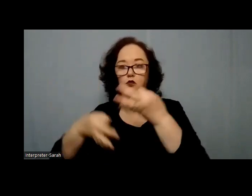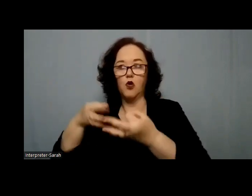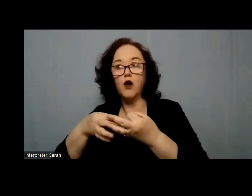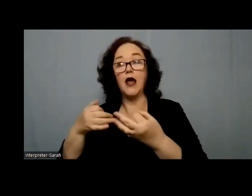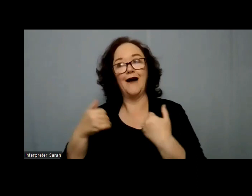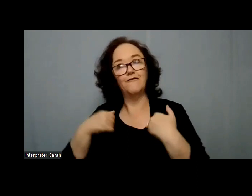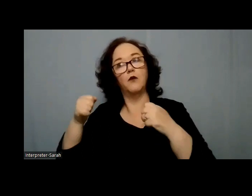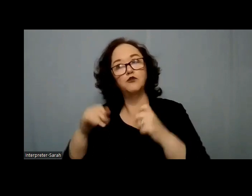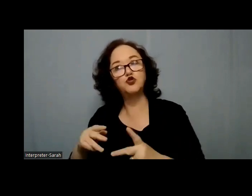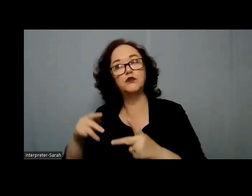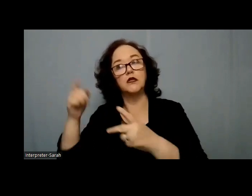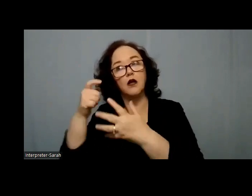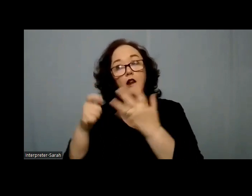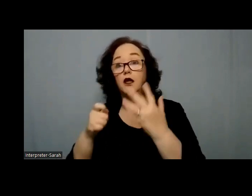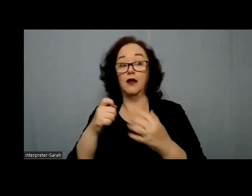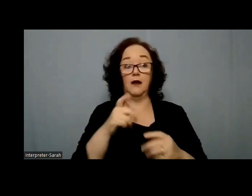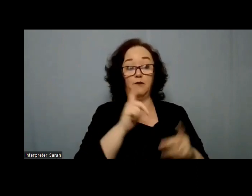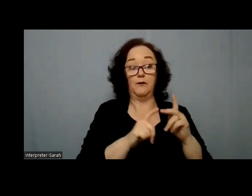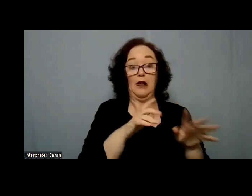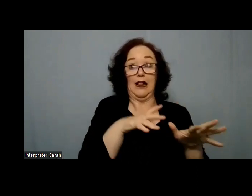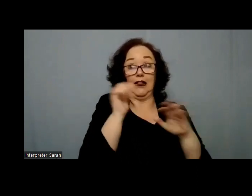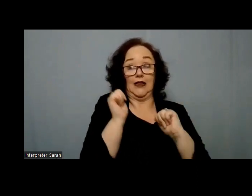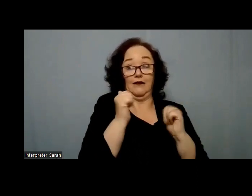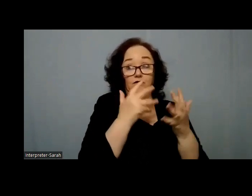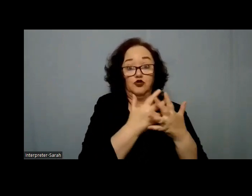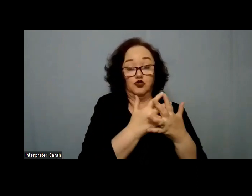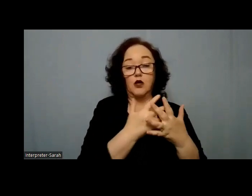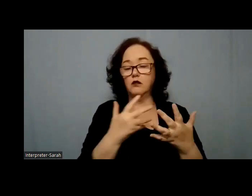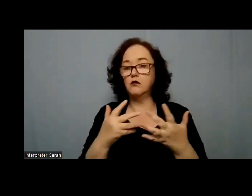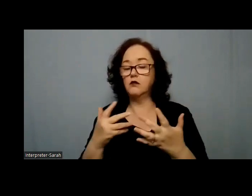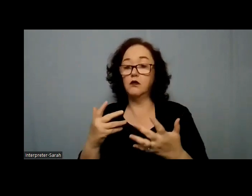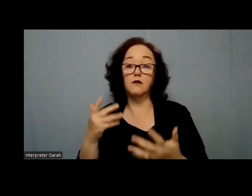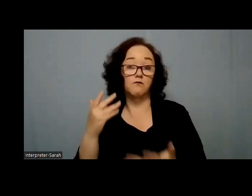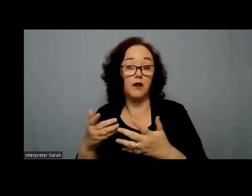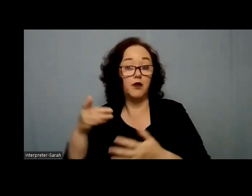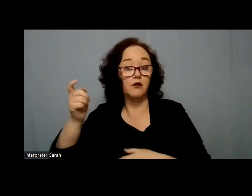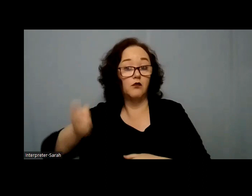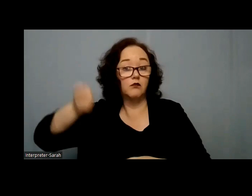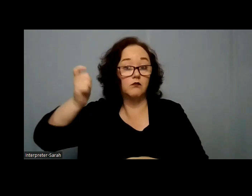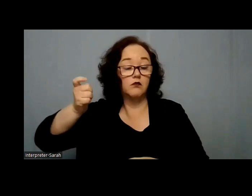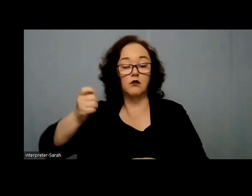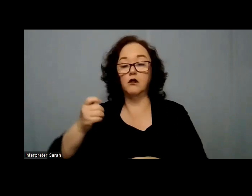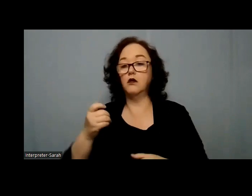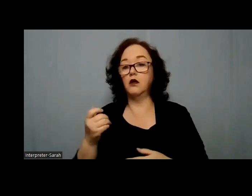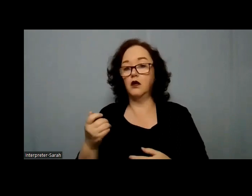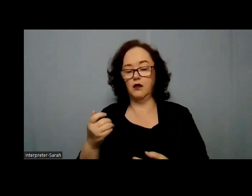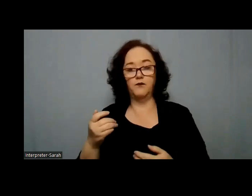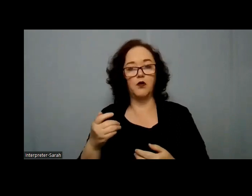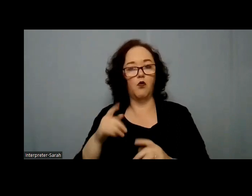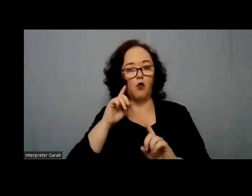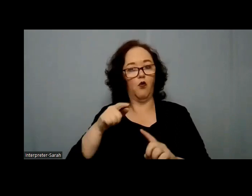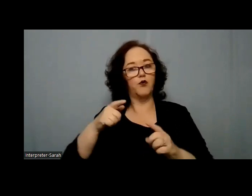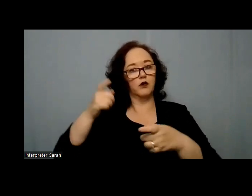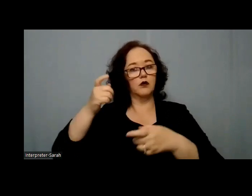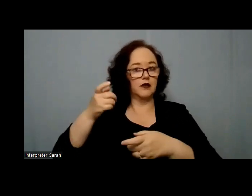persons who are leaving the jails, so that judges may conduct court orders for care. And so it may or may not be